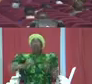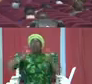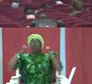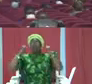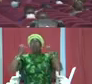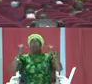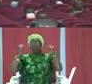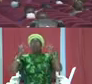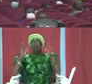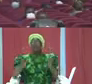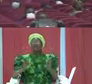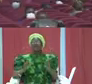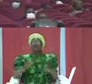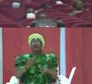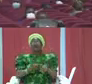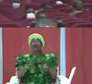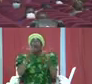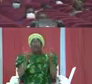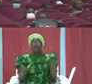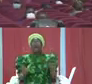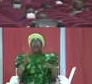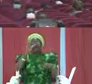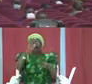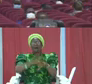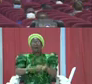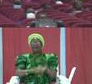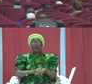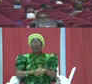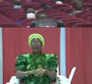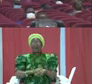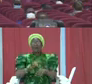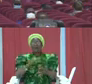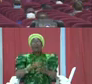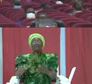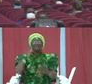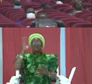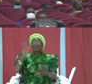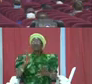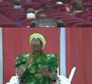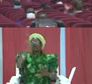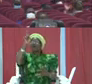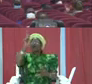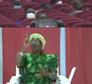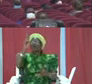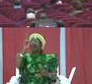And from tonight onward, it will be upward ever,